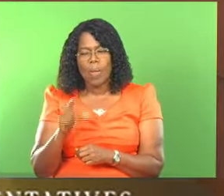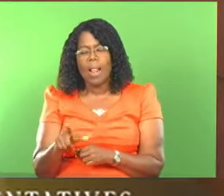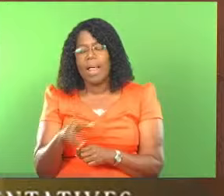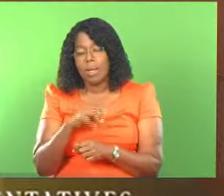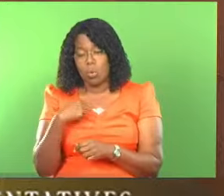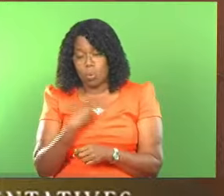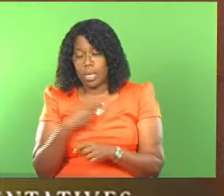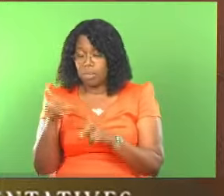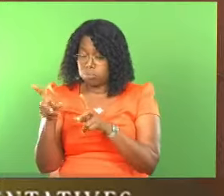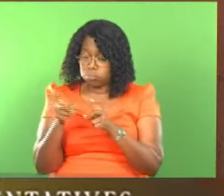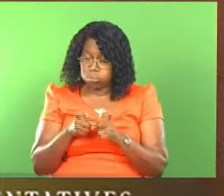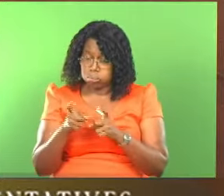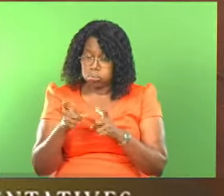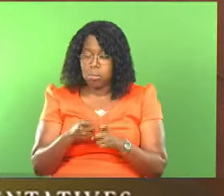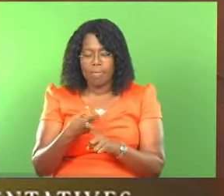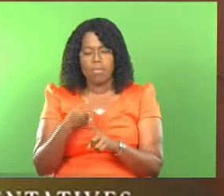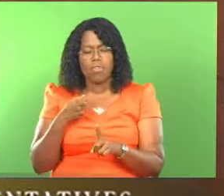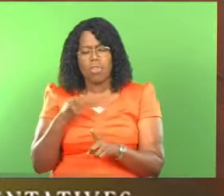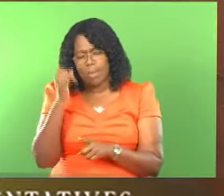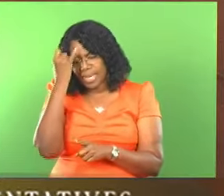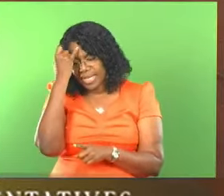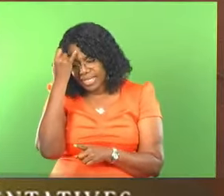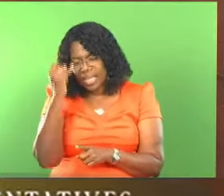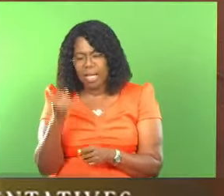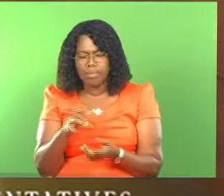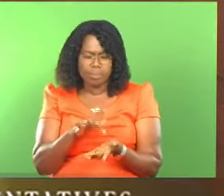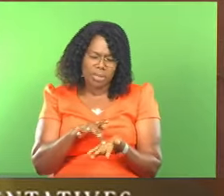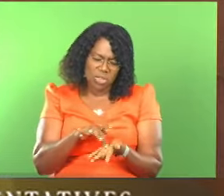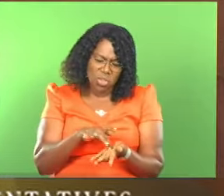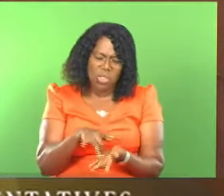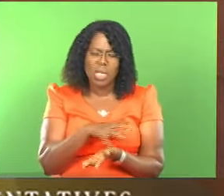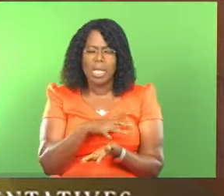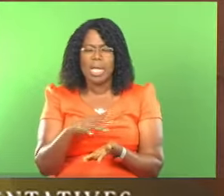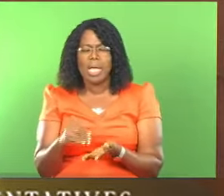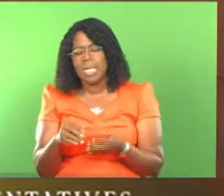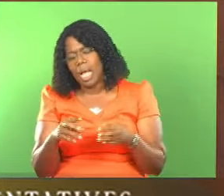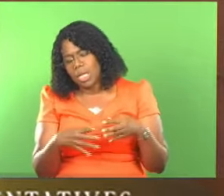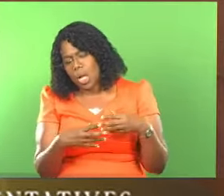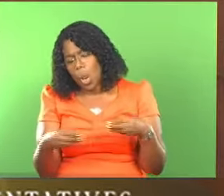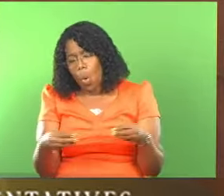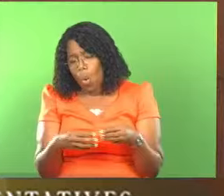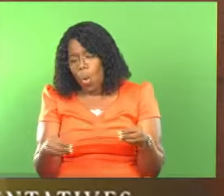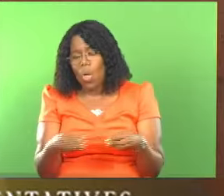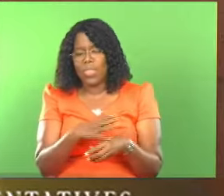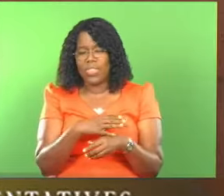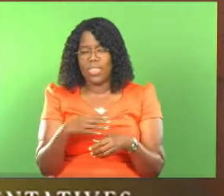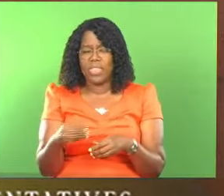pharmaceuticals, textiles, and industrial goods. As we look ahead